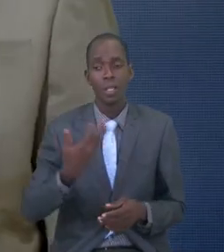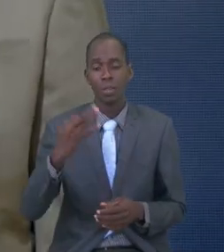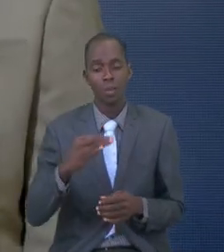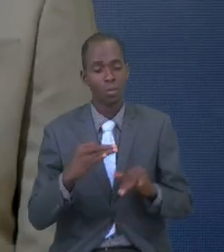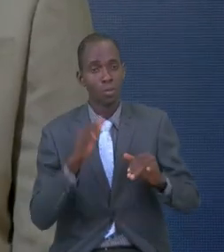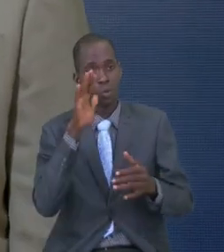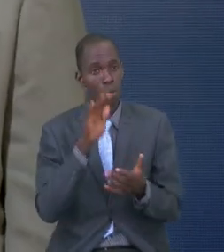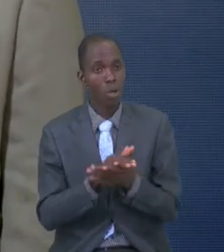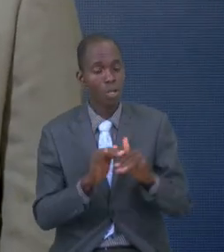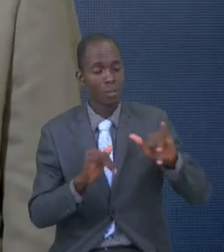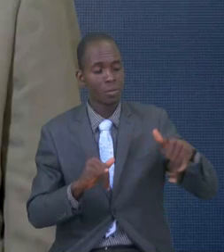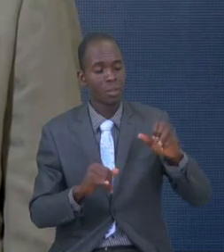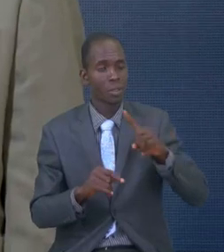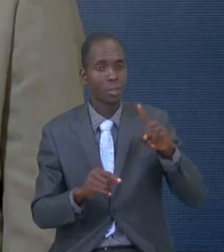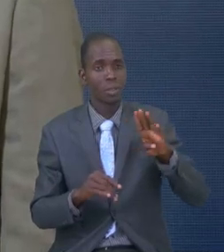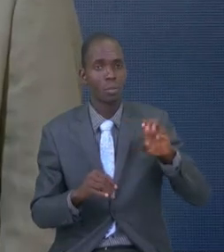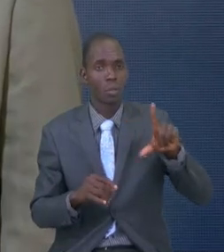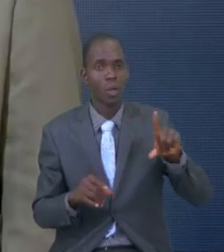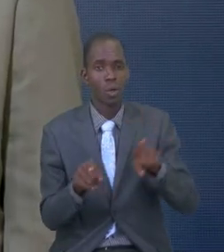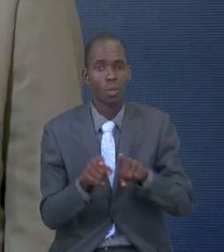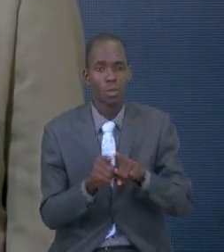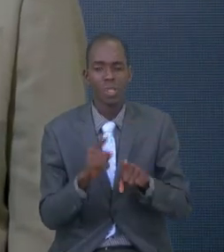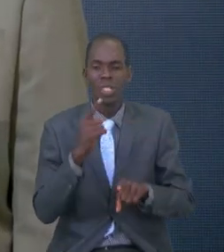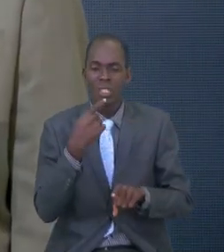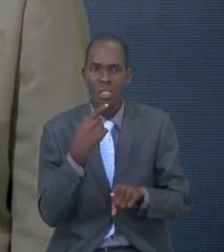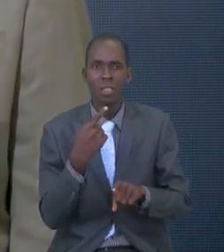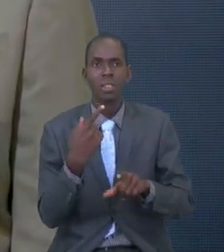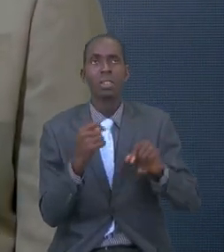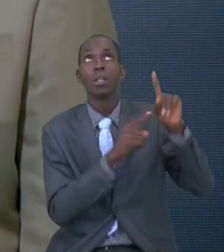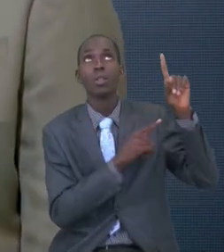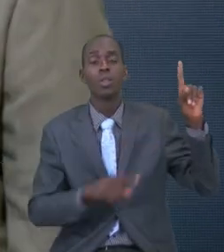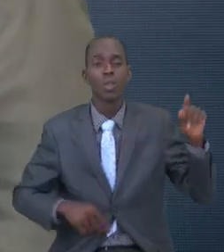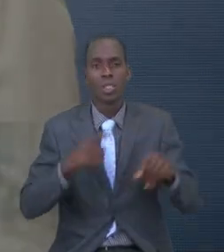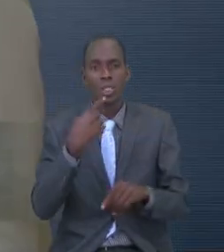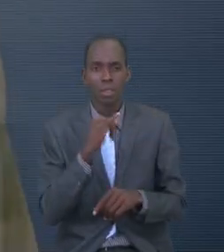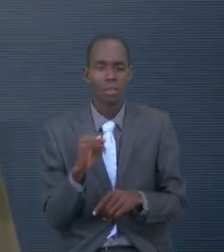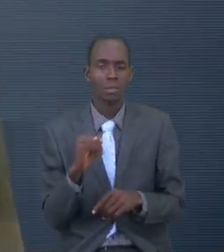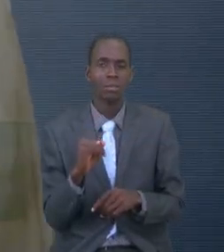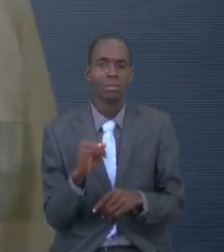Jezebel also spake the Lord, saying, now,